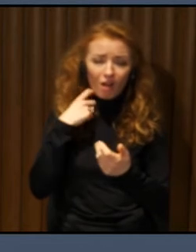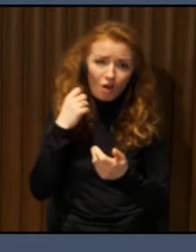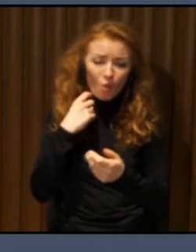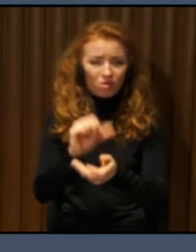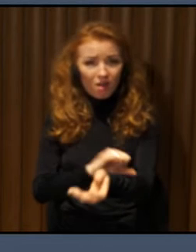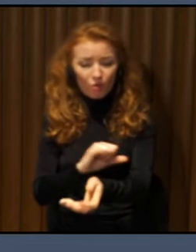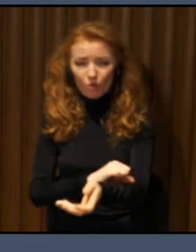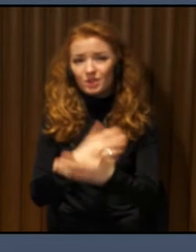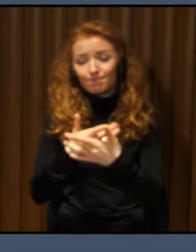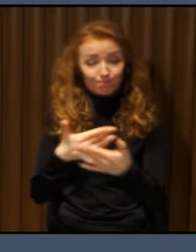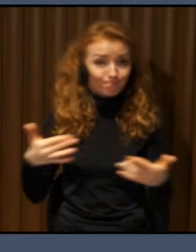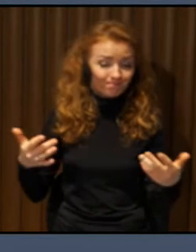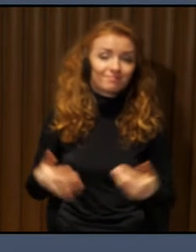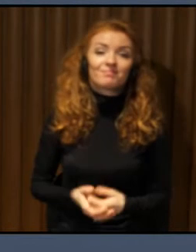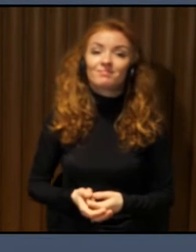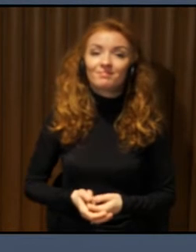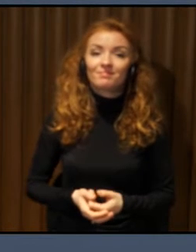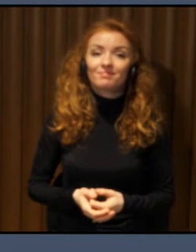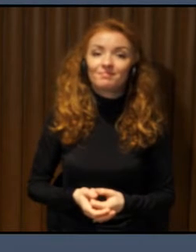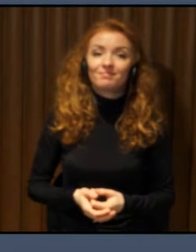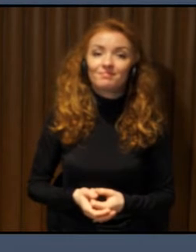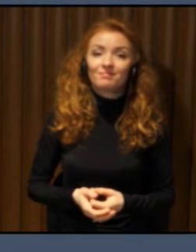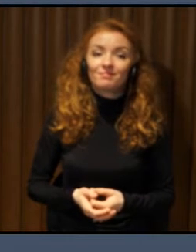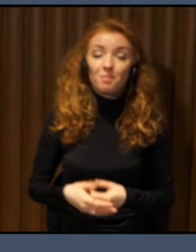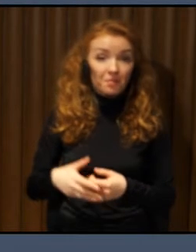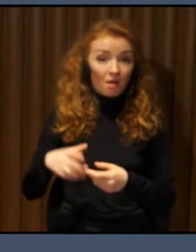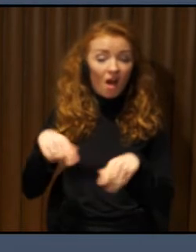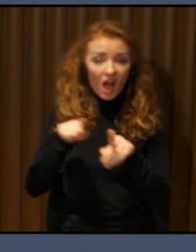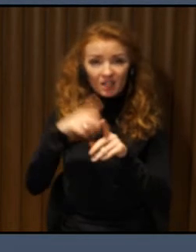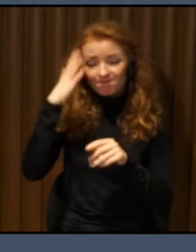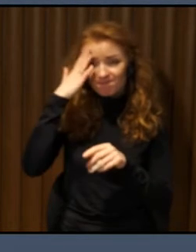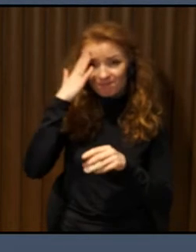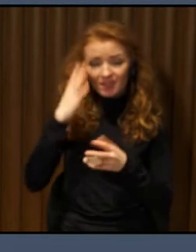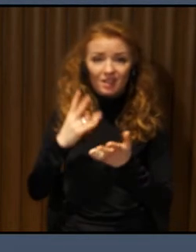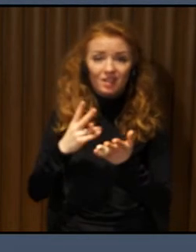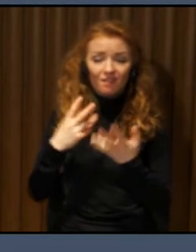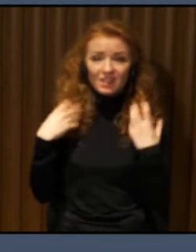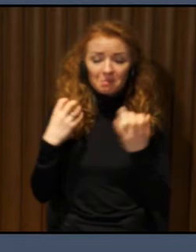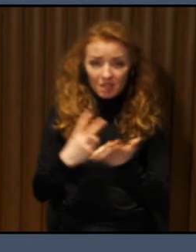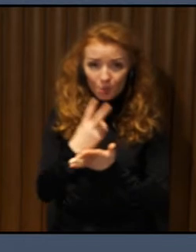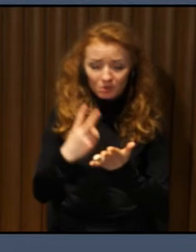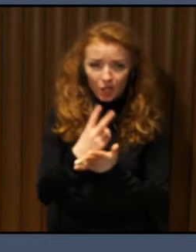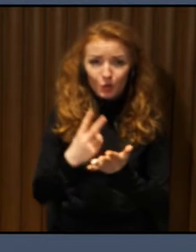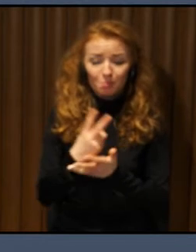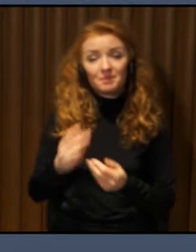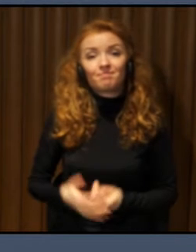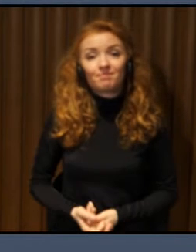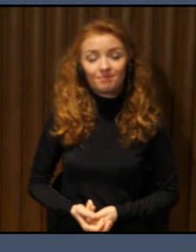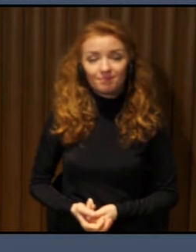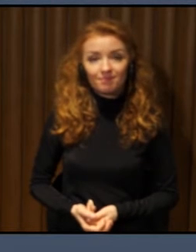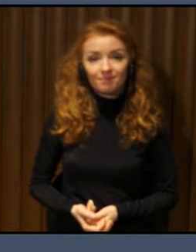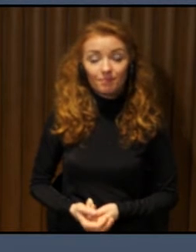medical services, or we have mental health and addictions. Oftentimes communities ask us, how does our